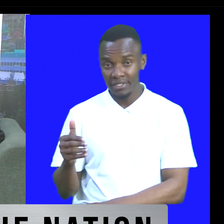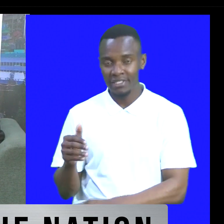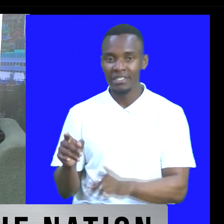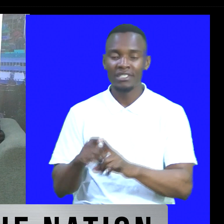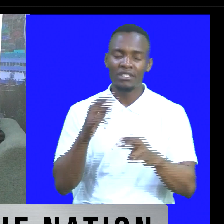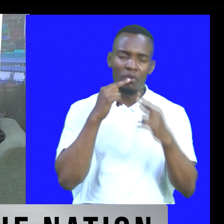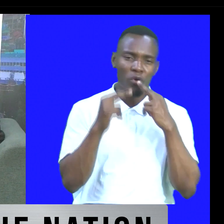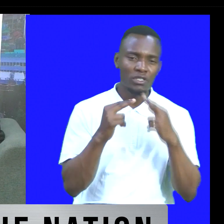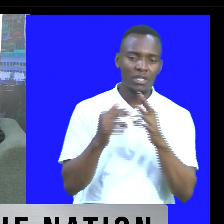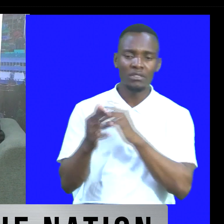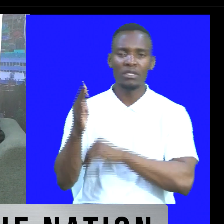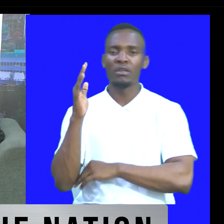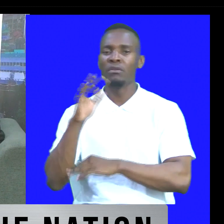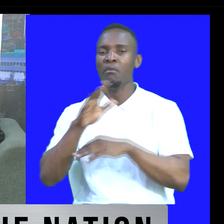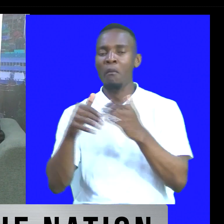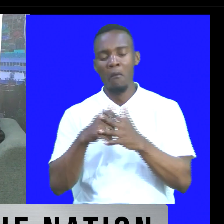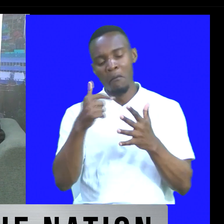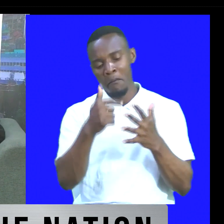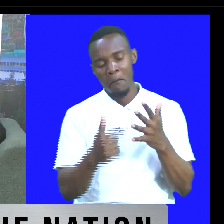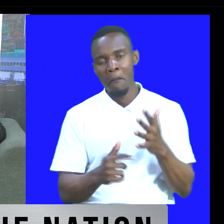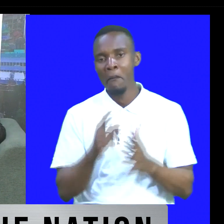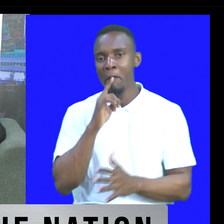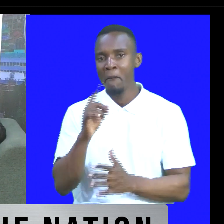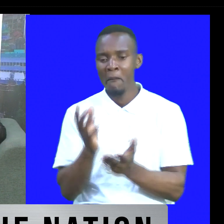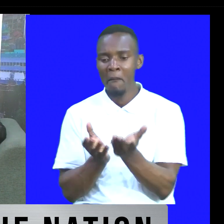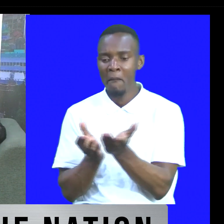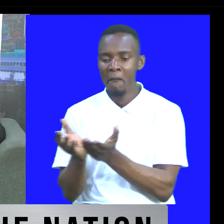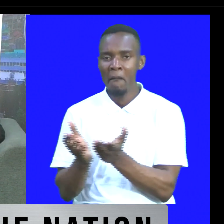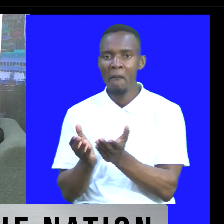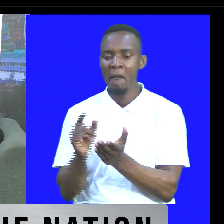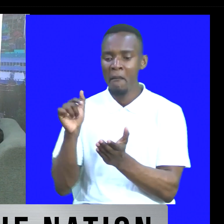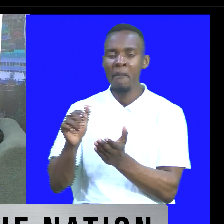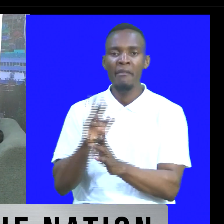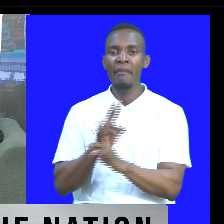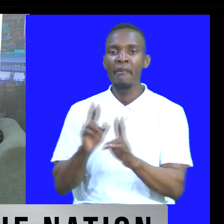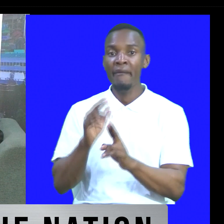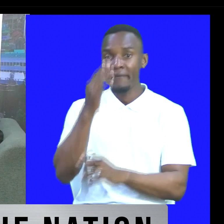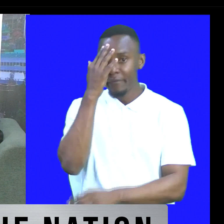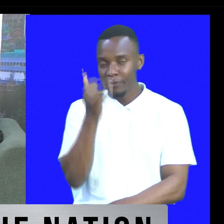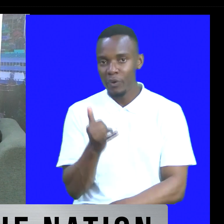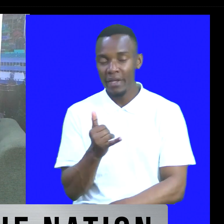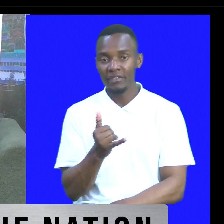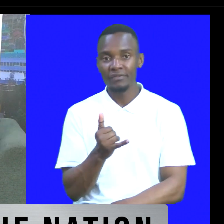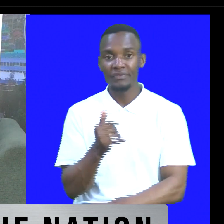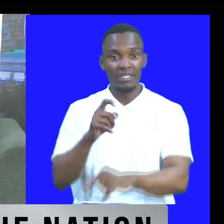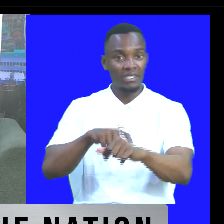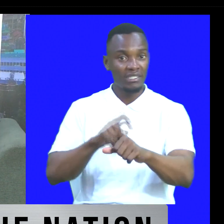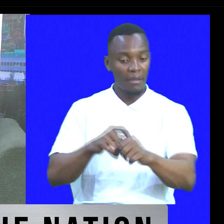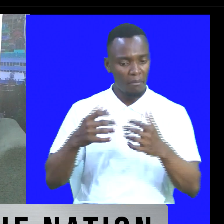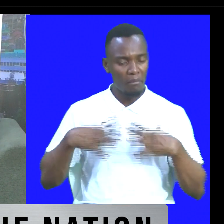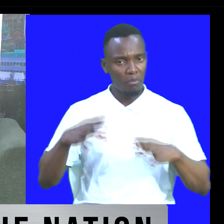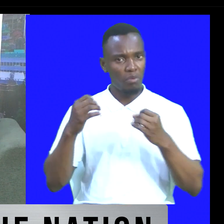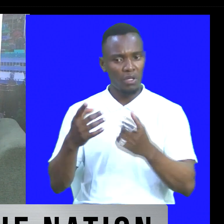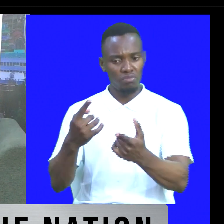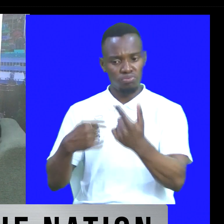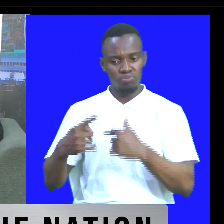security, sanitation, ensuring that business is ready, because you saw the other thing that comes when these people come in, they